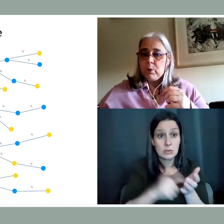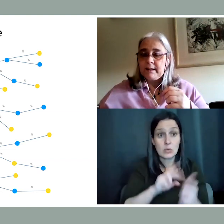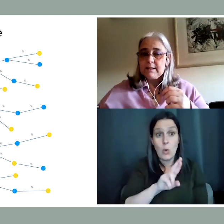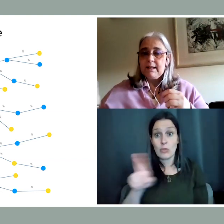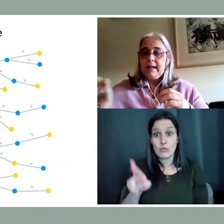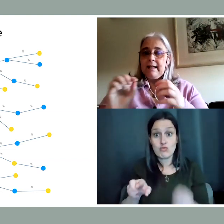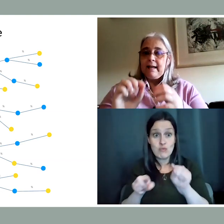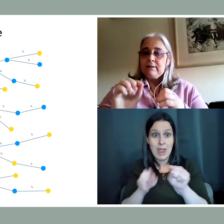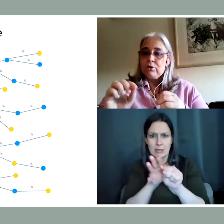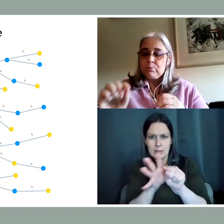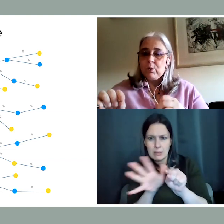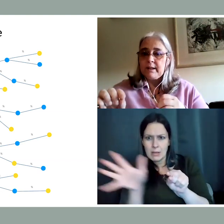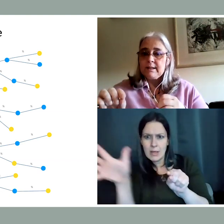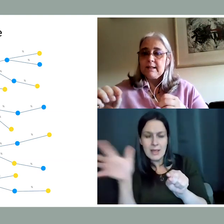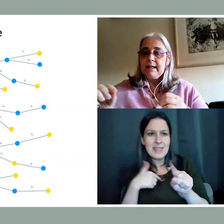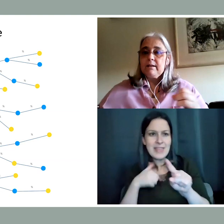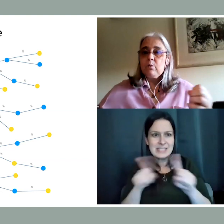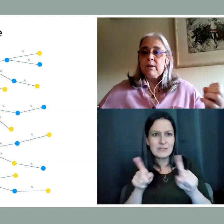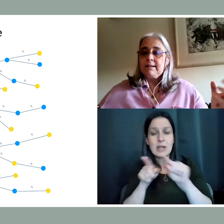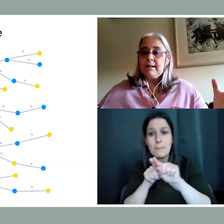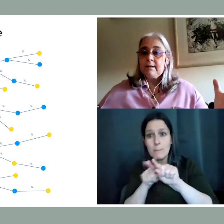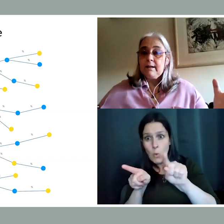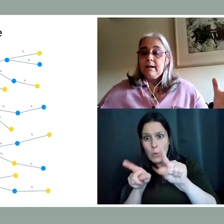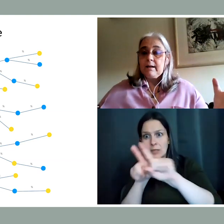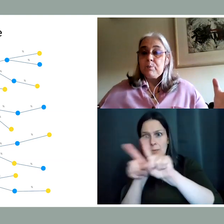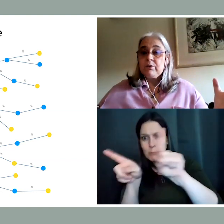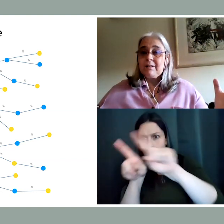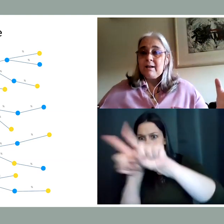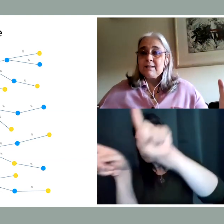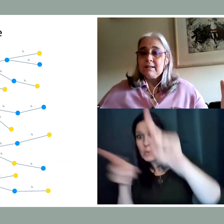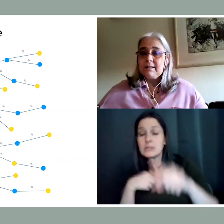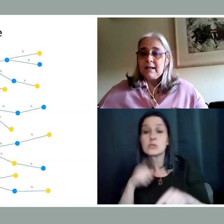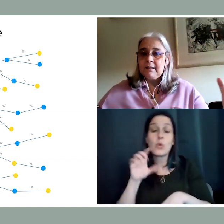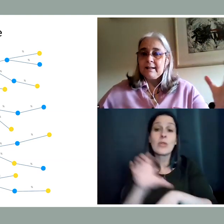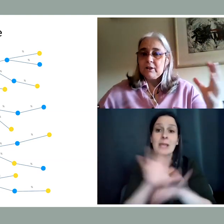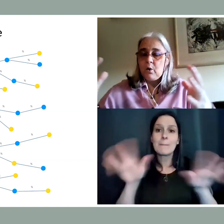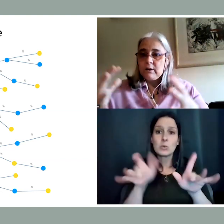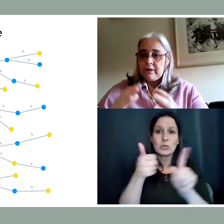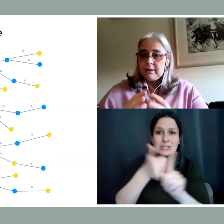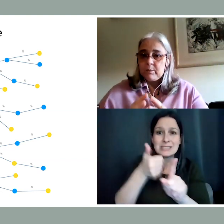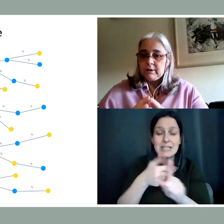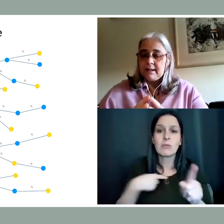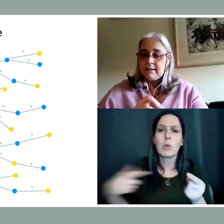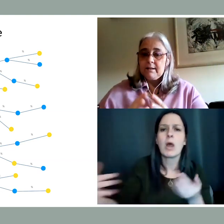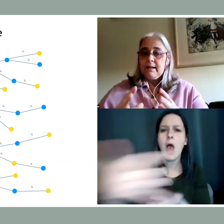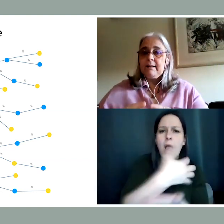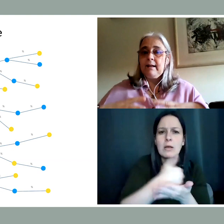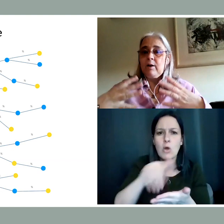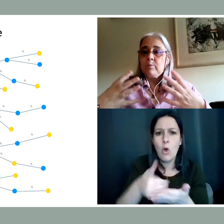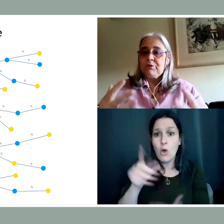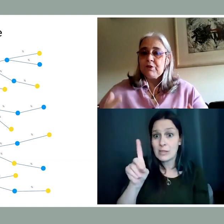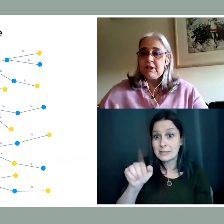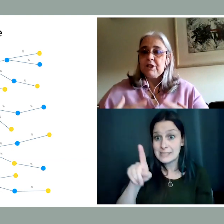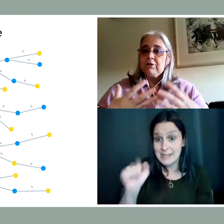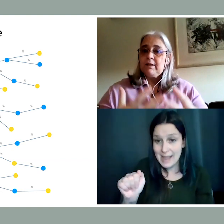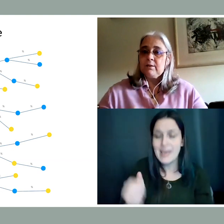decision points. And at those points, what the computer does is collect all available data and